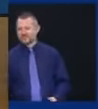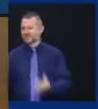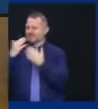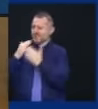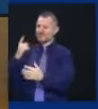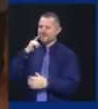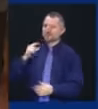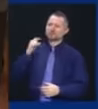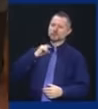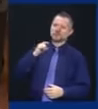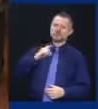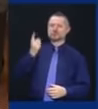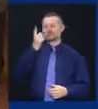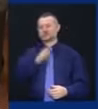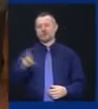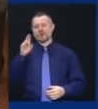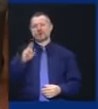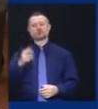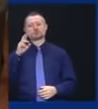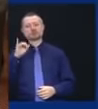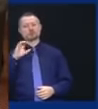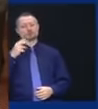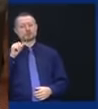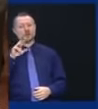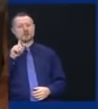Dr. Franklin Richardson. Please.